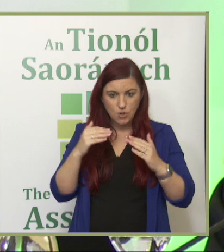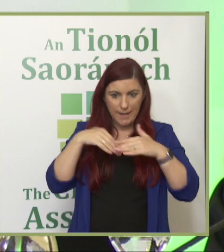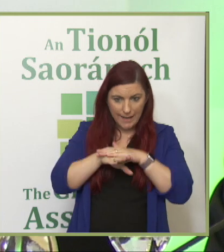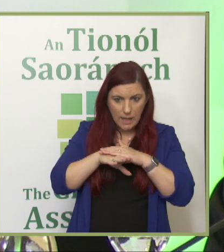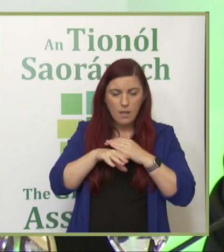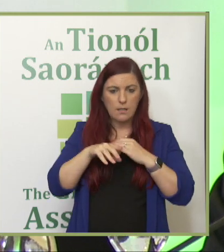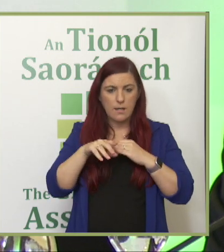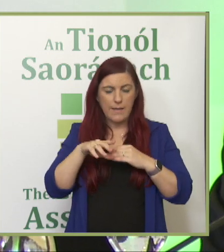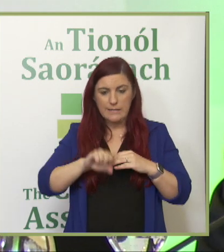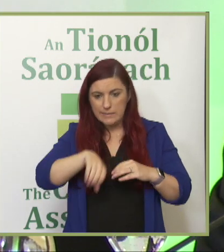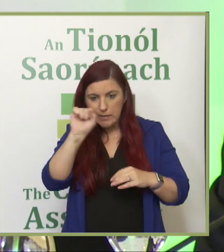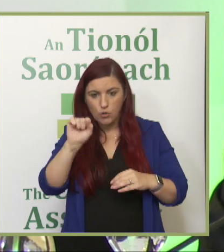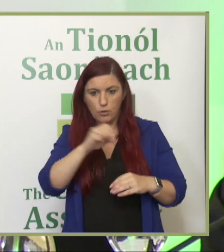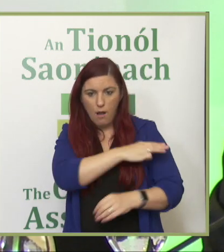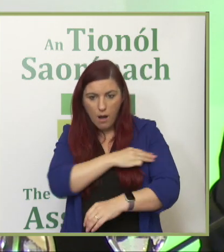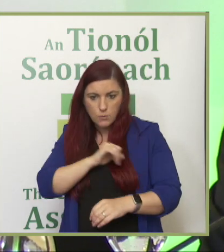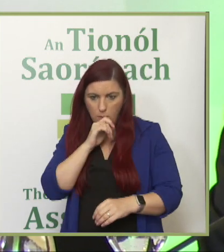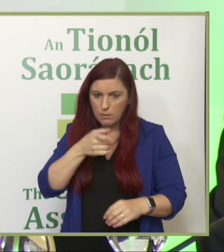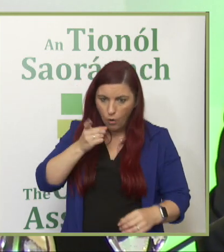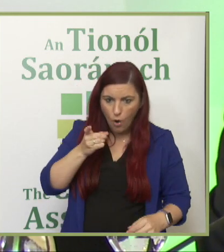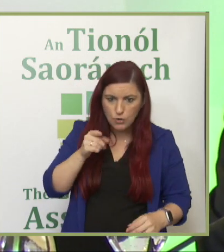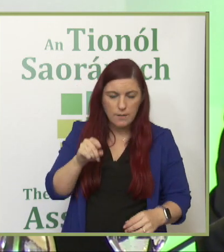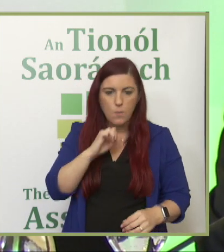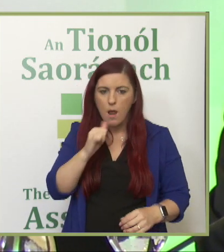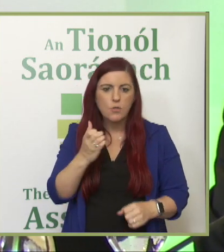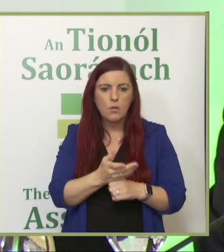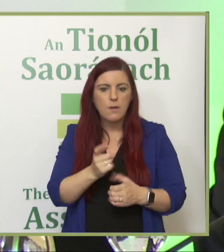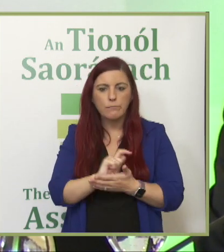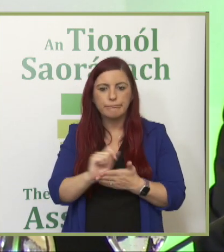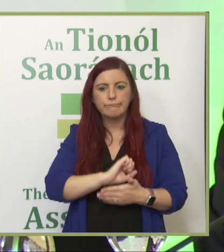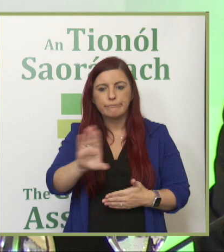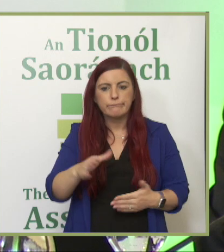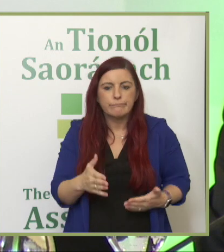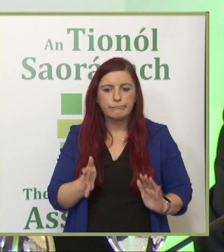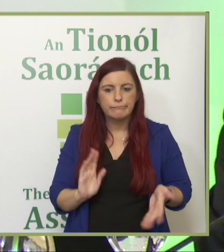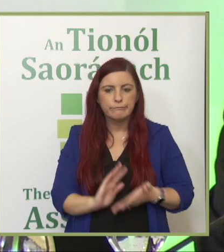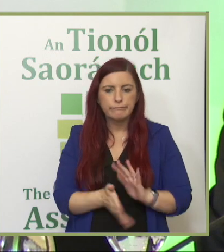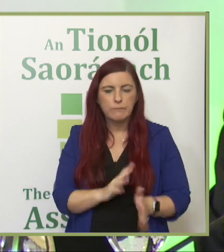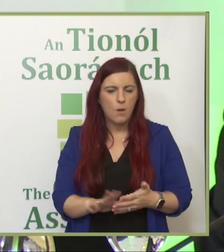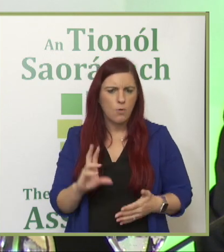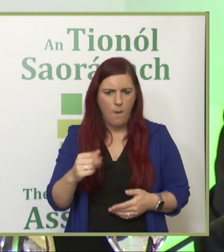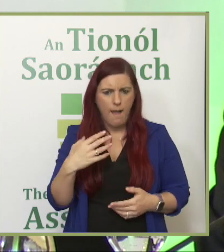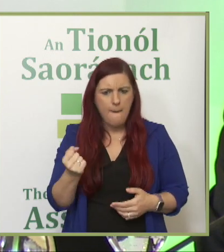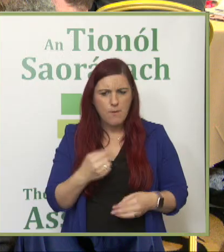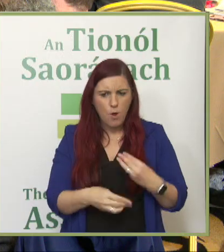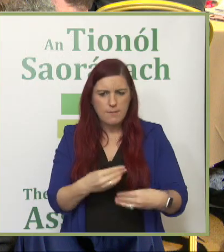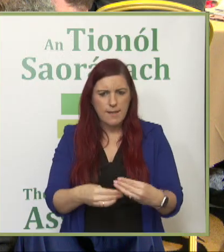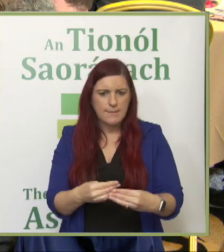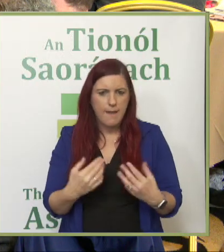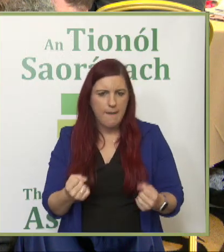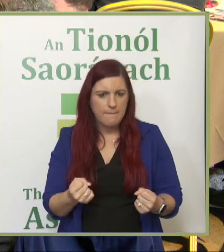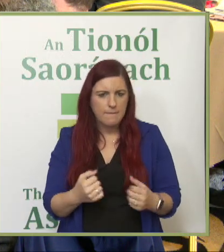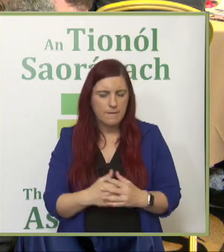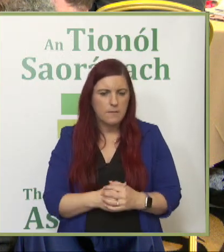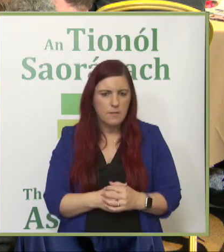guard that gives you that caution. So it's not just you're written out and you're told you're getting a caution. There is a bit to it. So